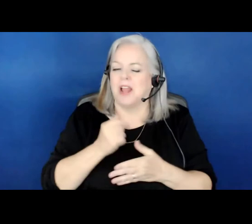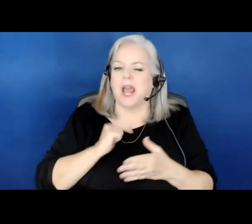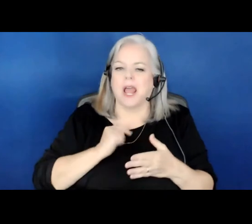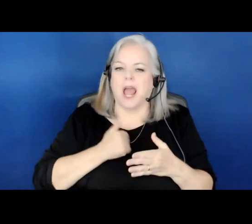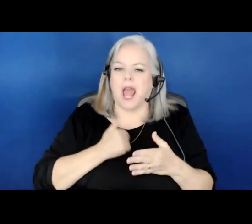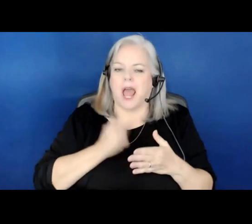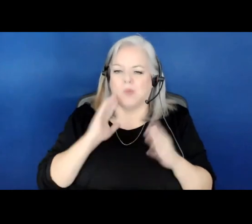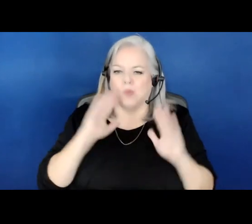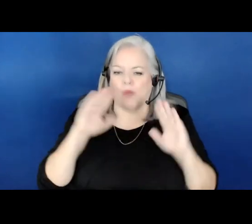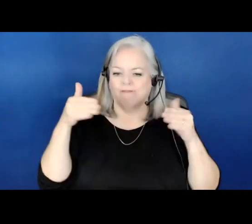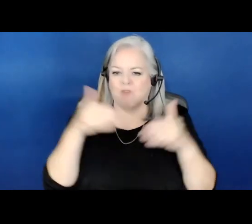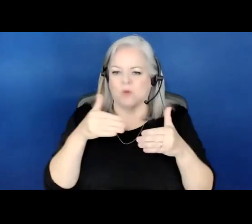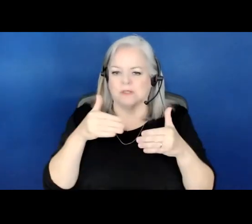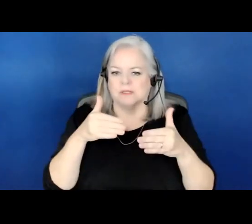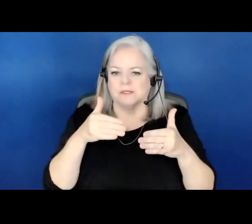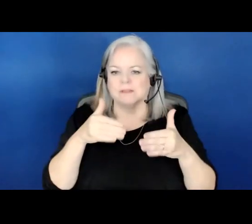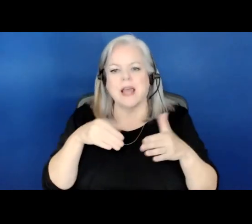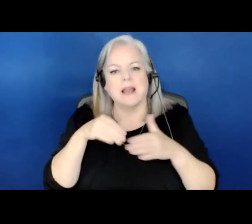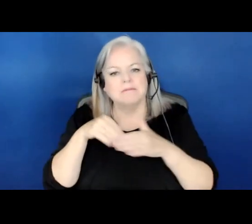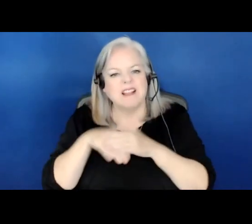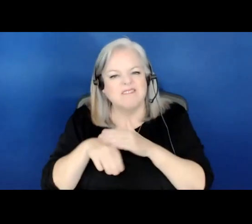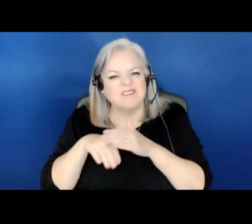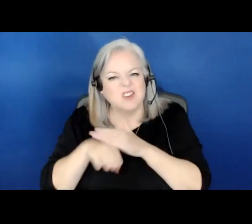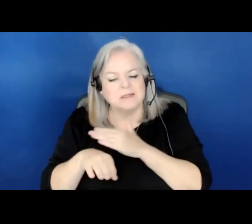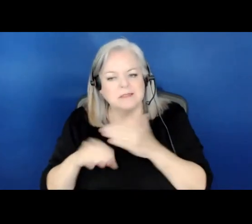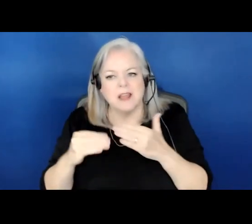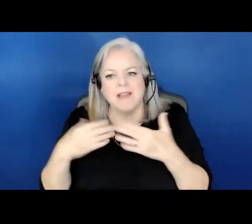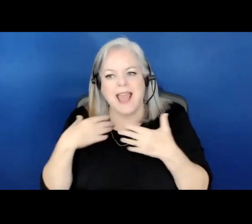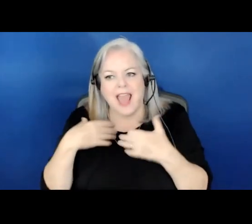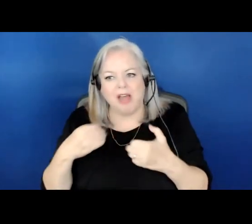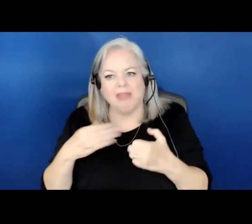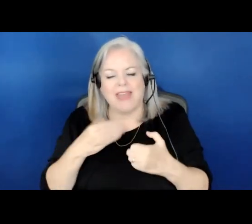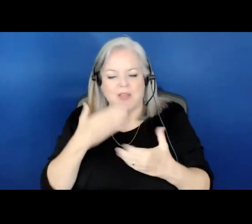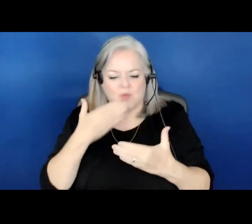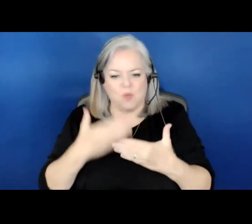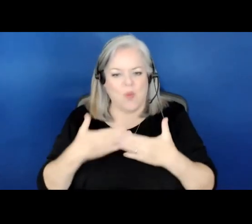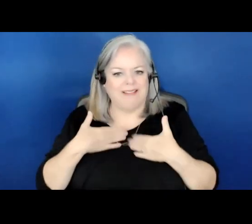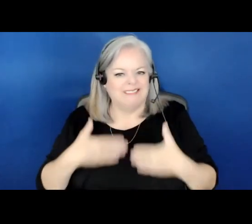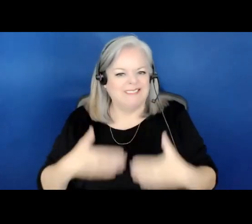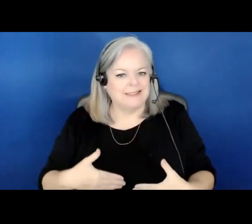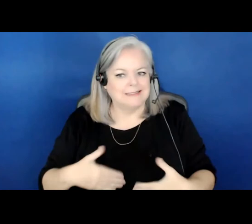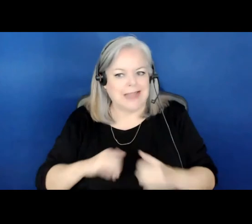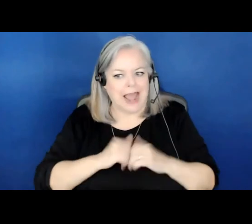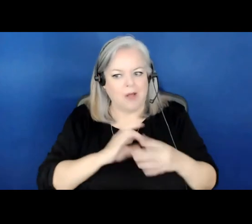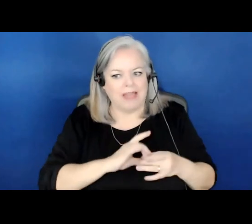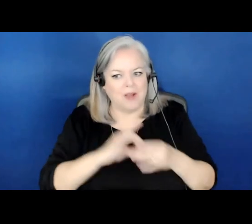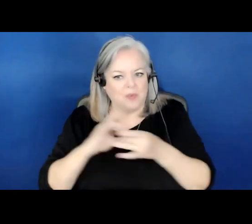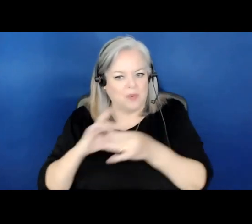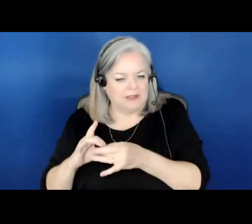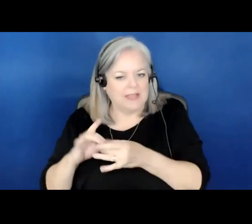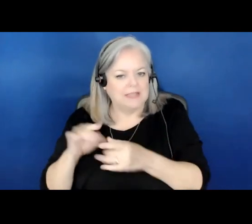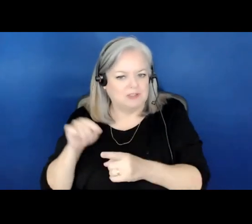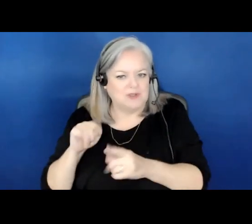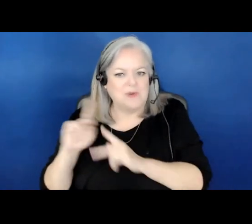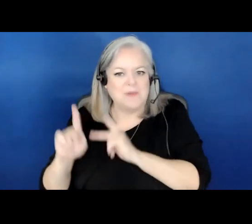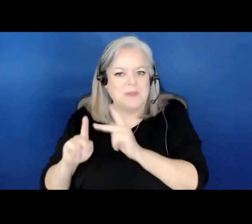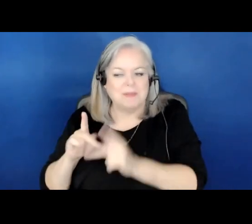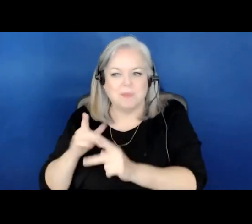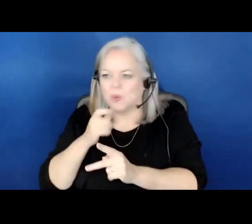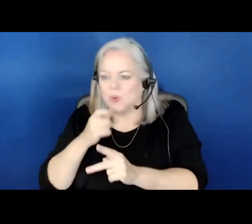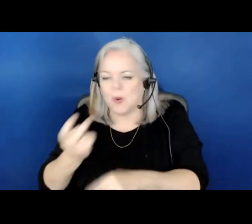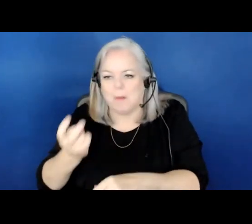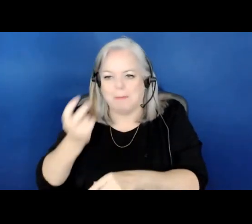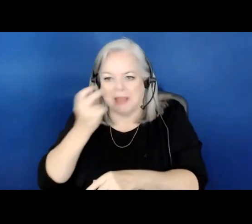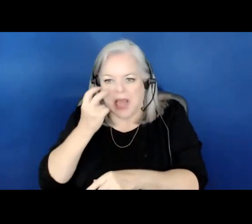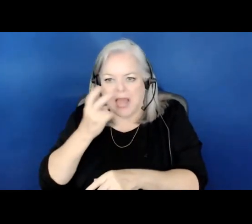accessibility of health and wellness and how that relates to people who are blind